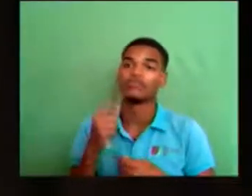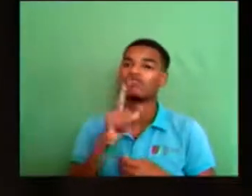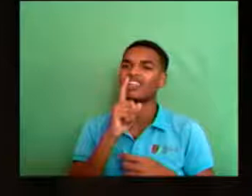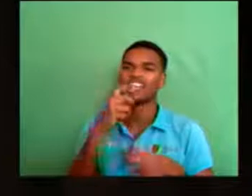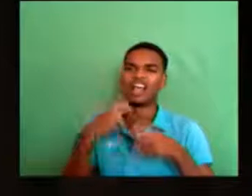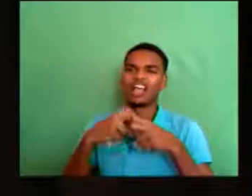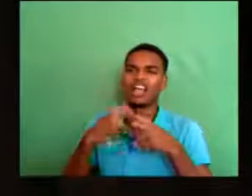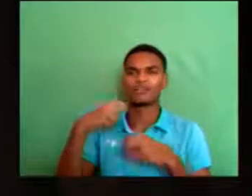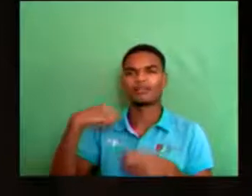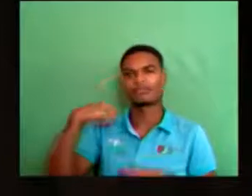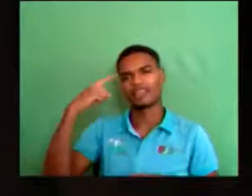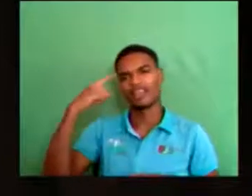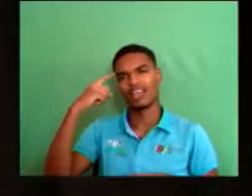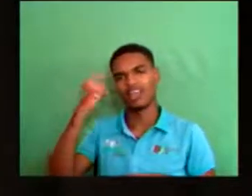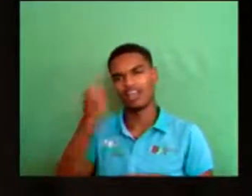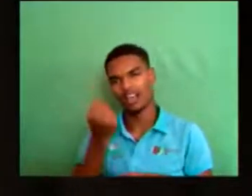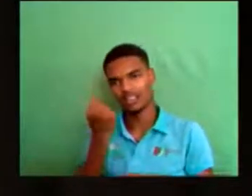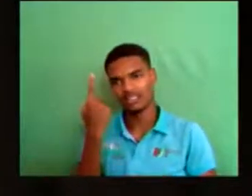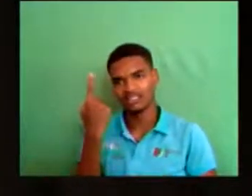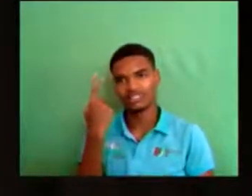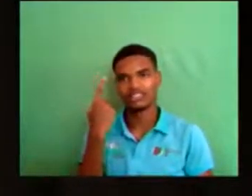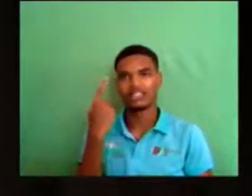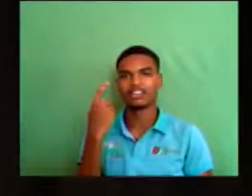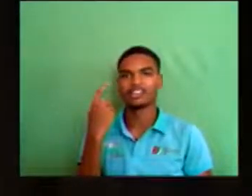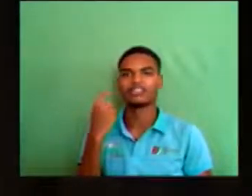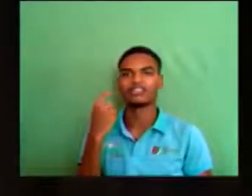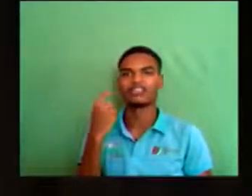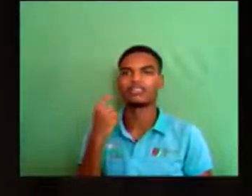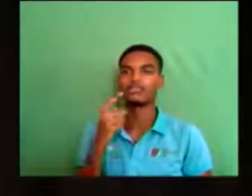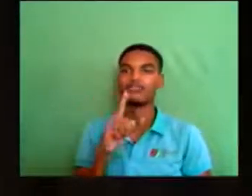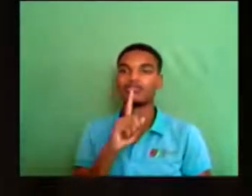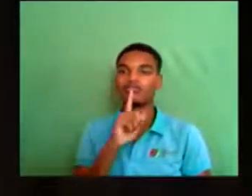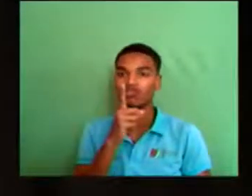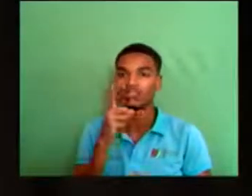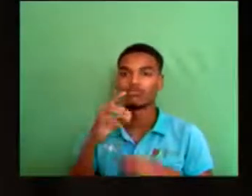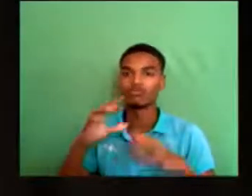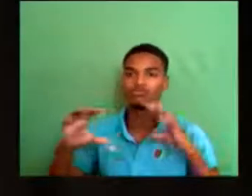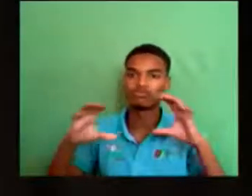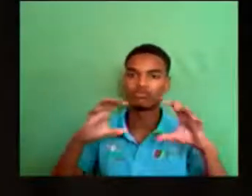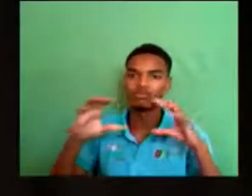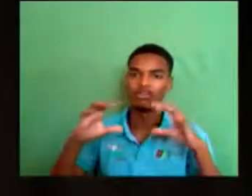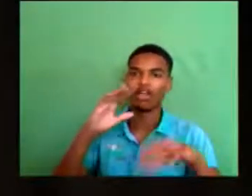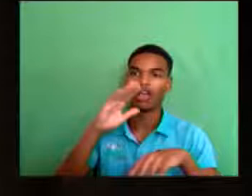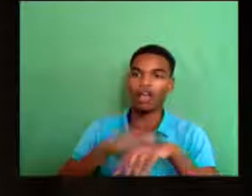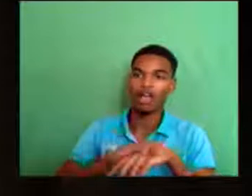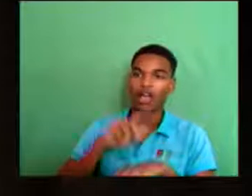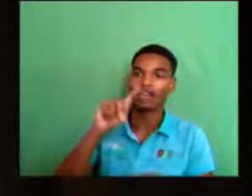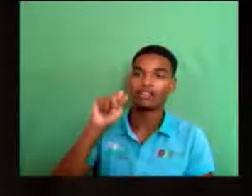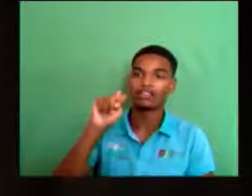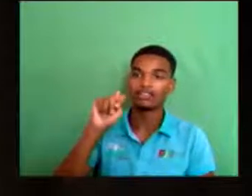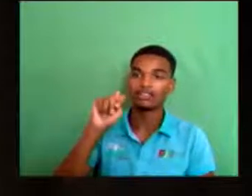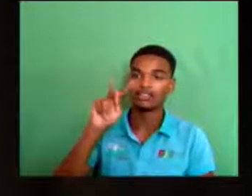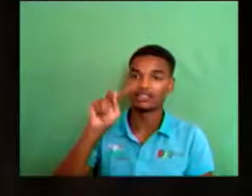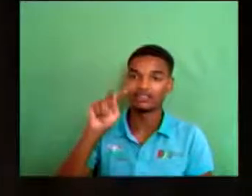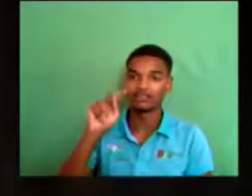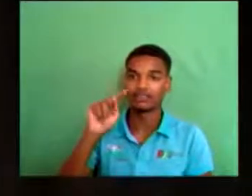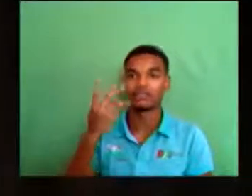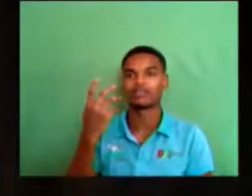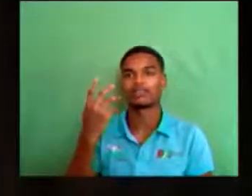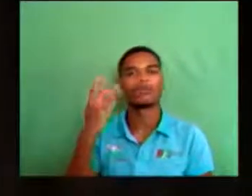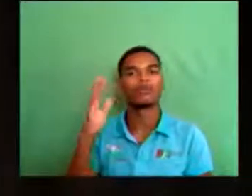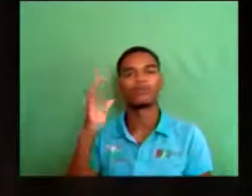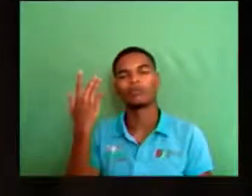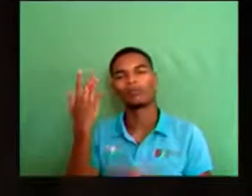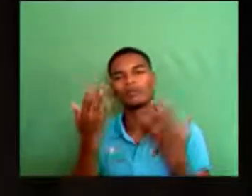understand the actual dialogue that's on the TV set. And whether that's because the